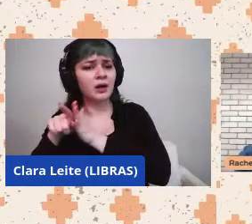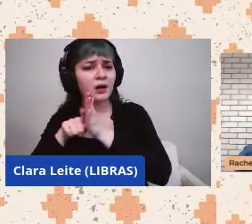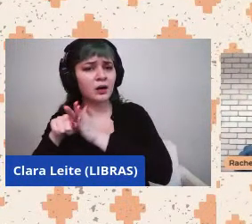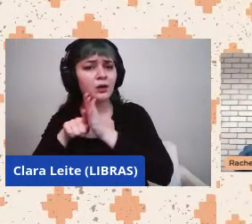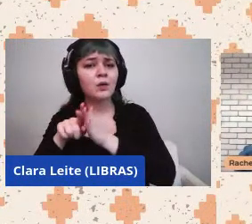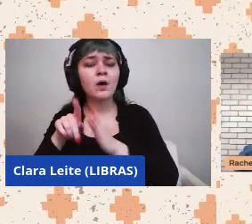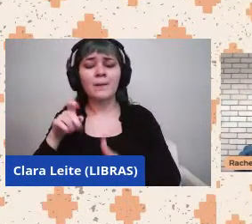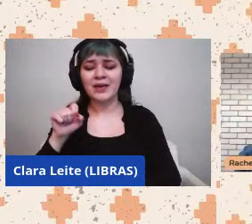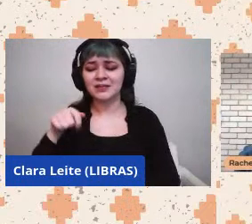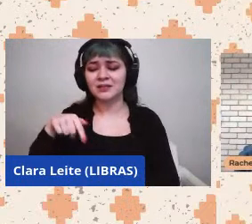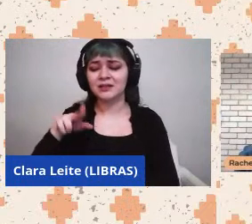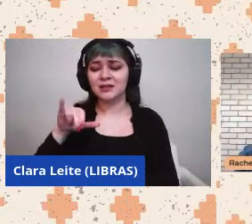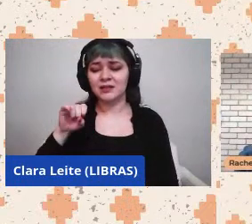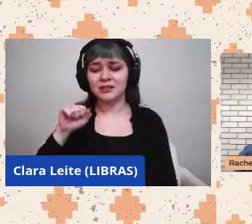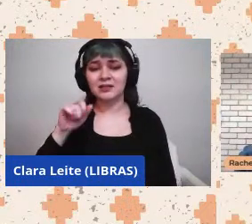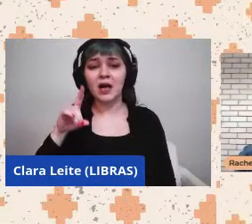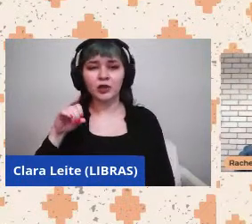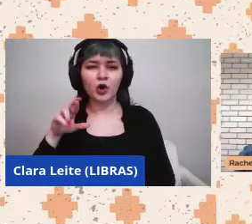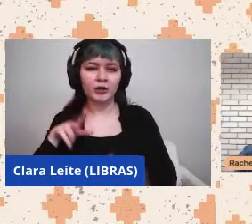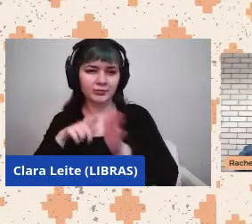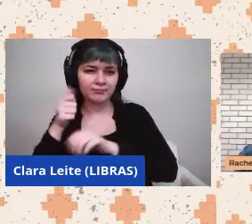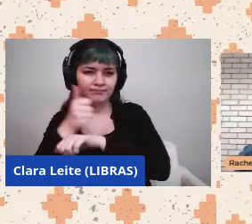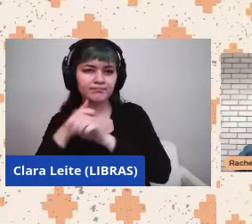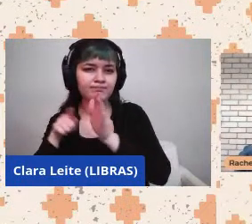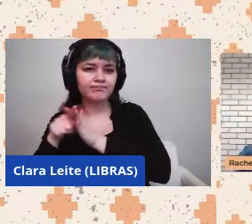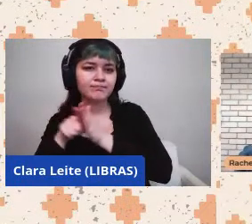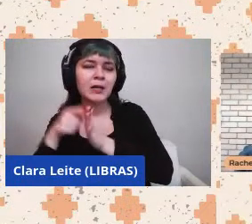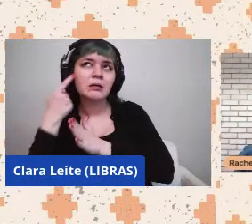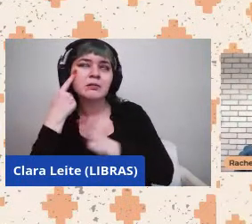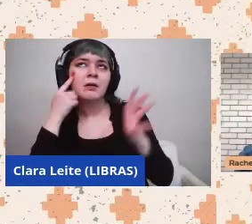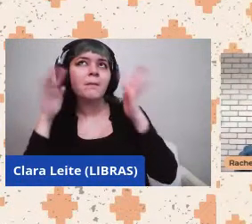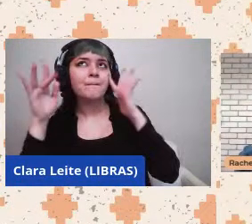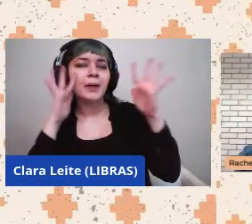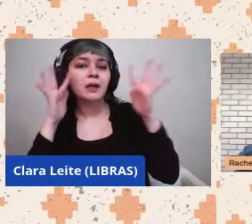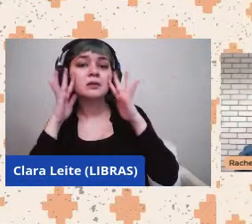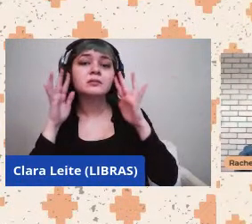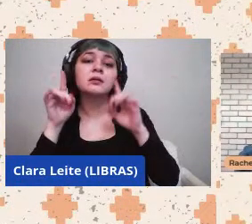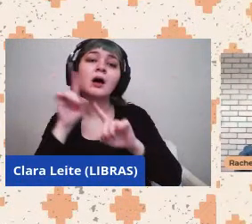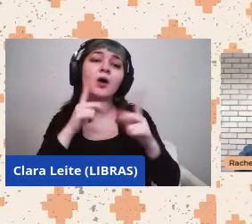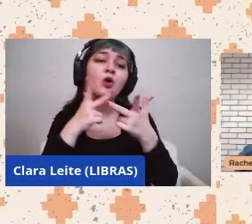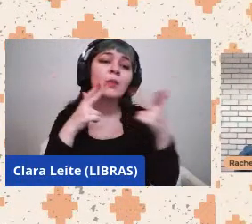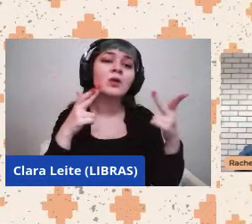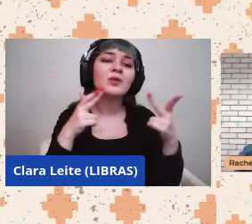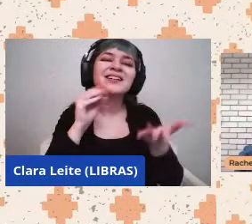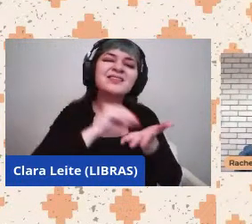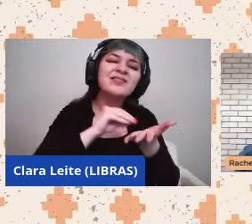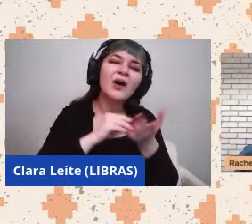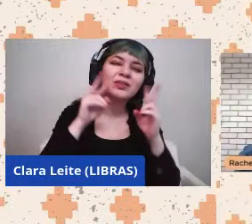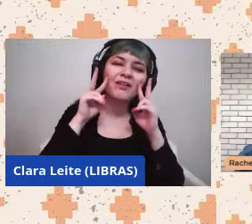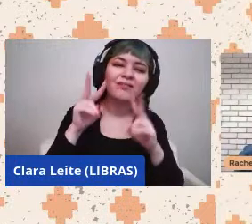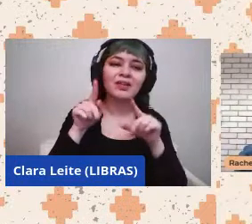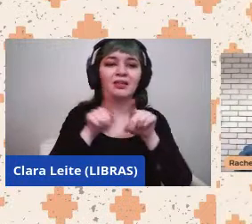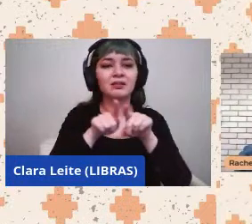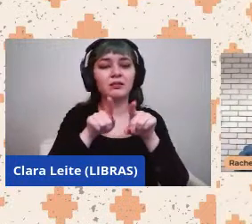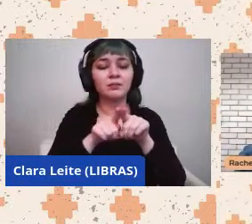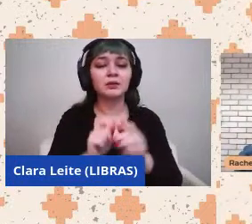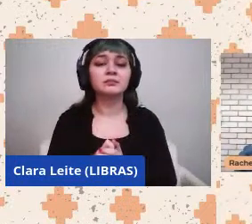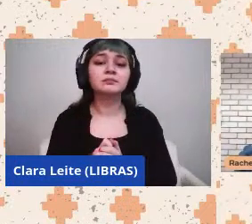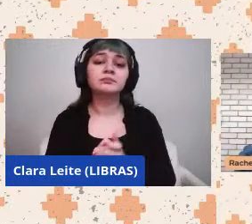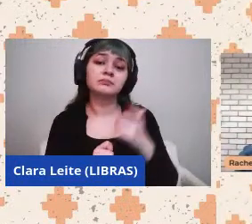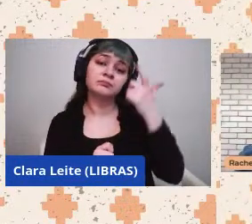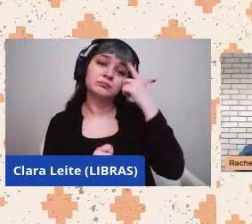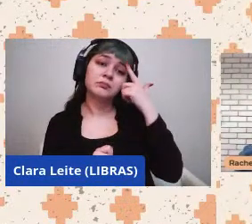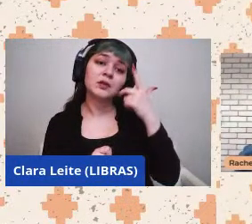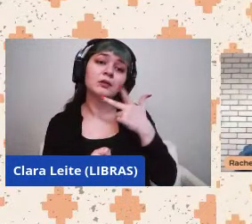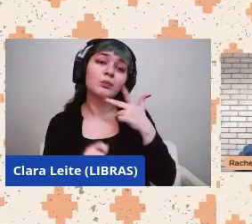do tend to talk about, do tend to consider, and perhaps what are the ones that are sometimes left out? Then I thought I'd just give you a little